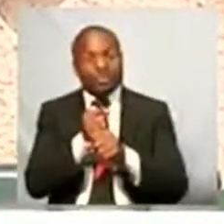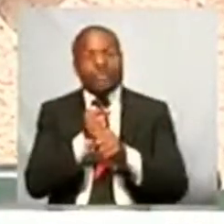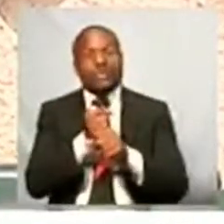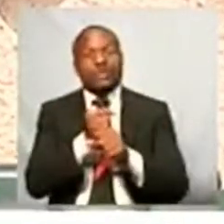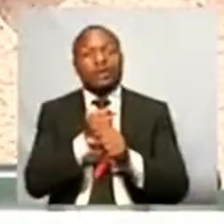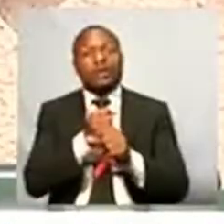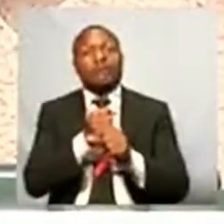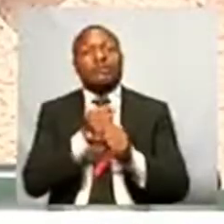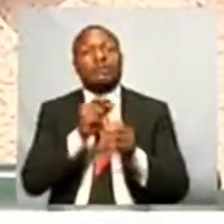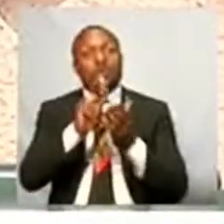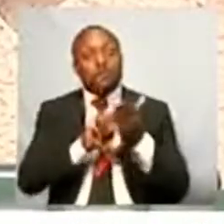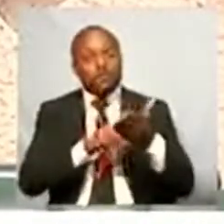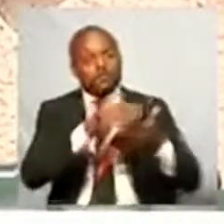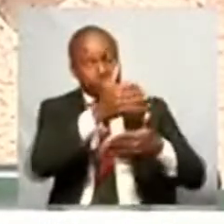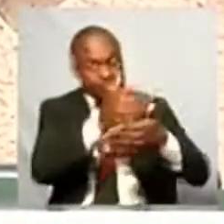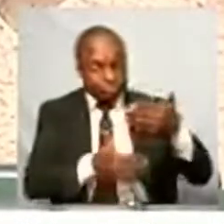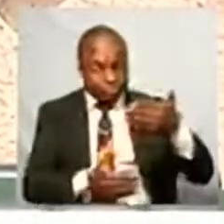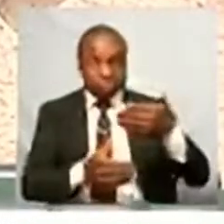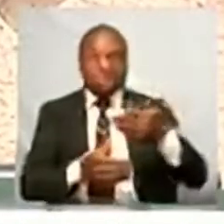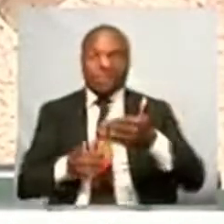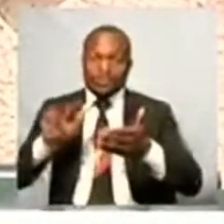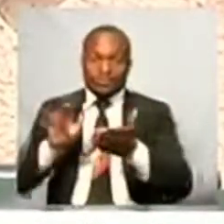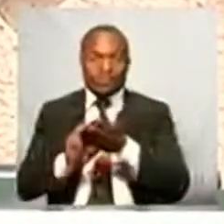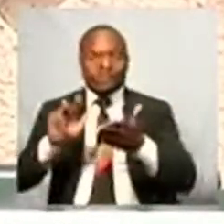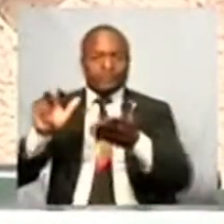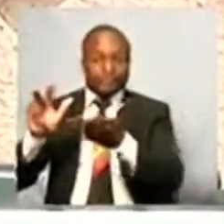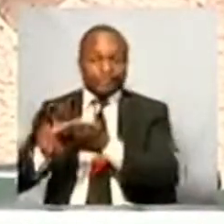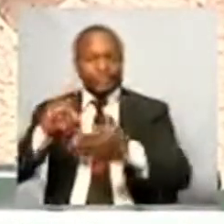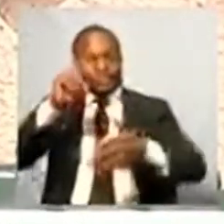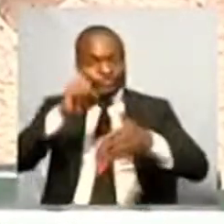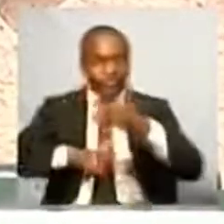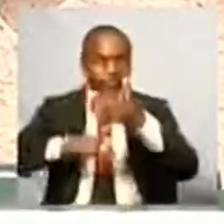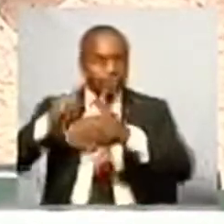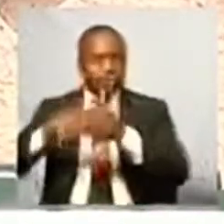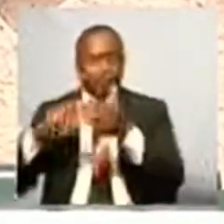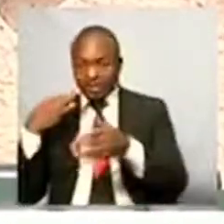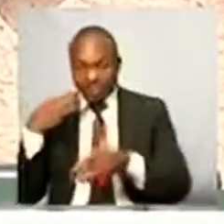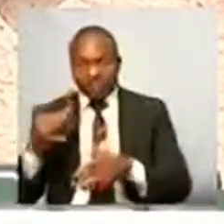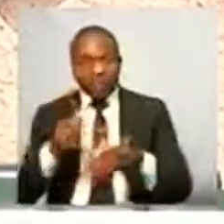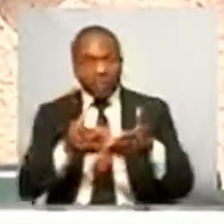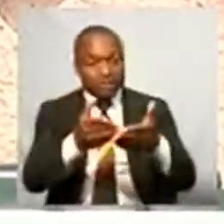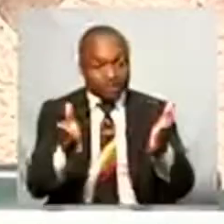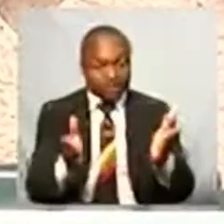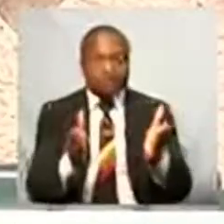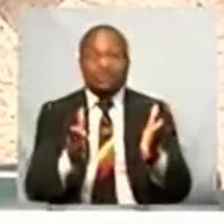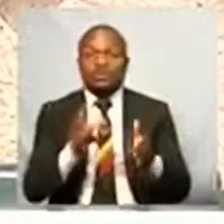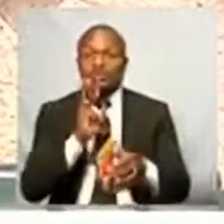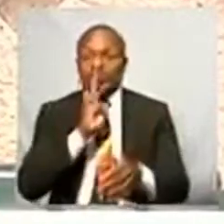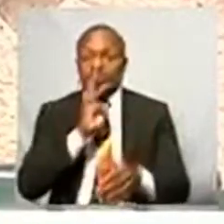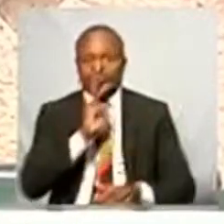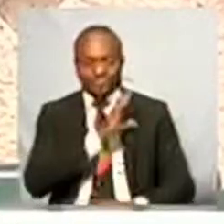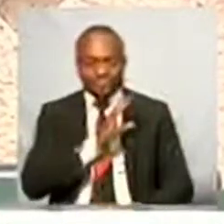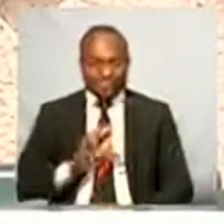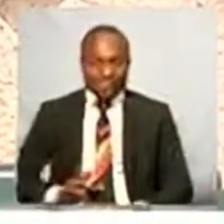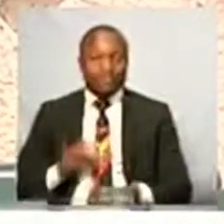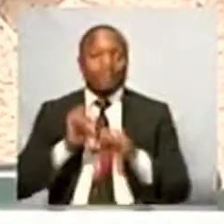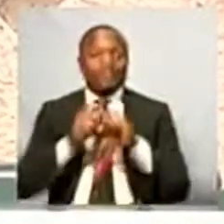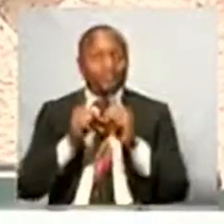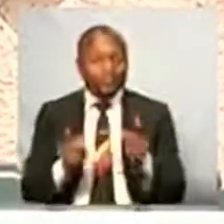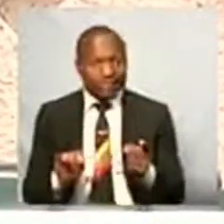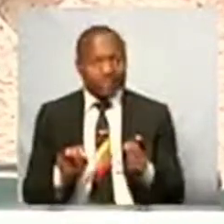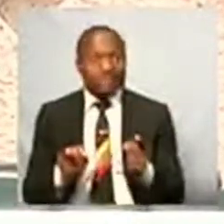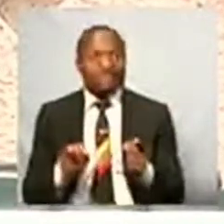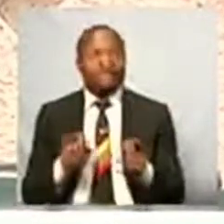and therefore to approve the tariffs on application from these commercial utilities. But the